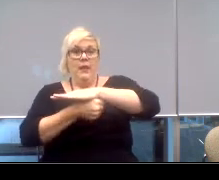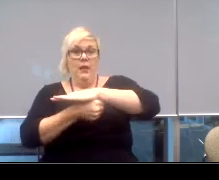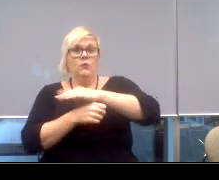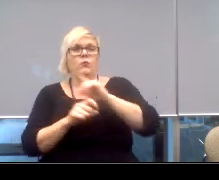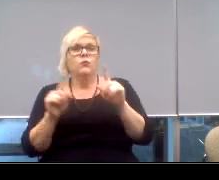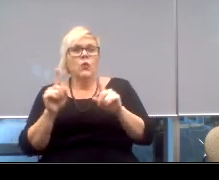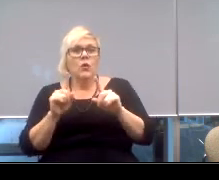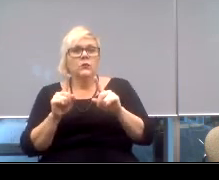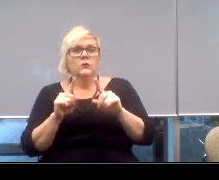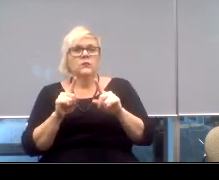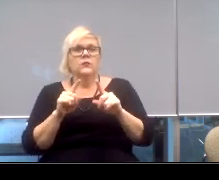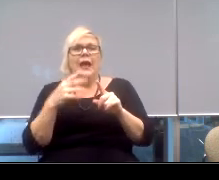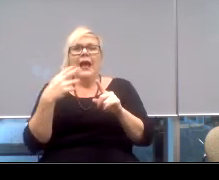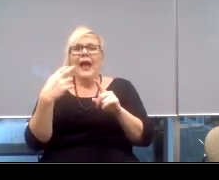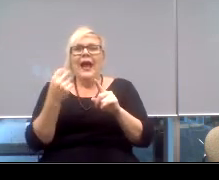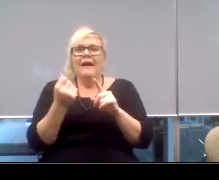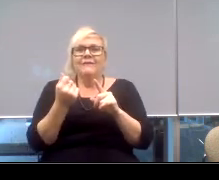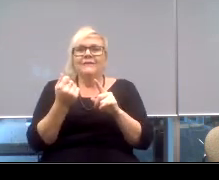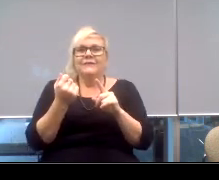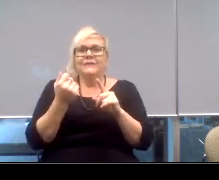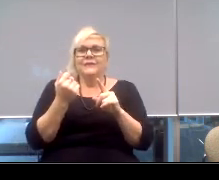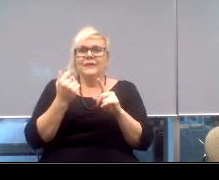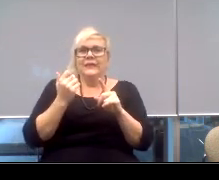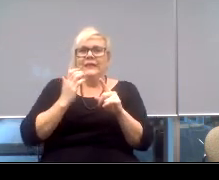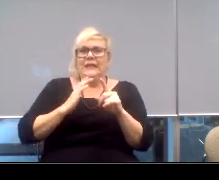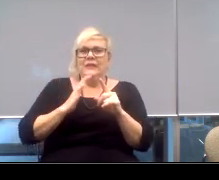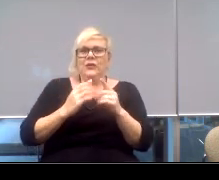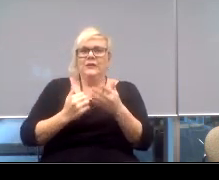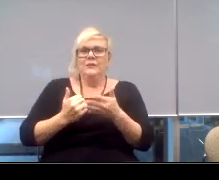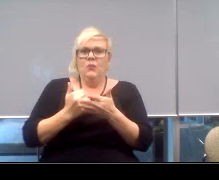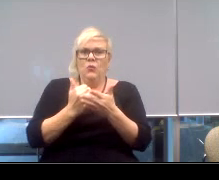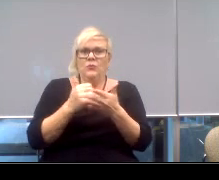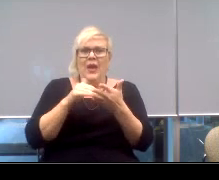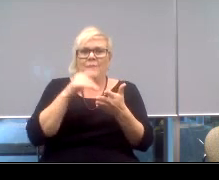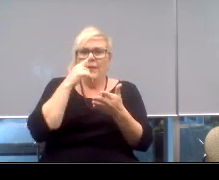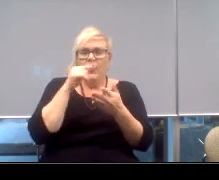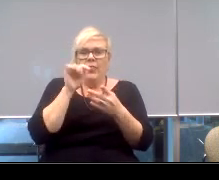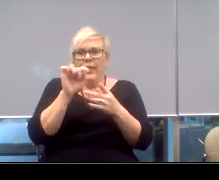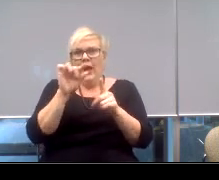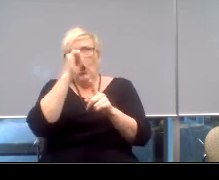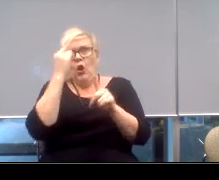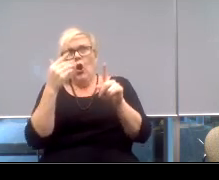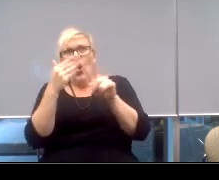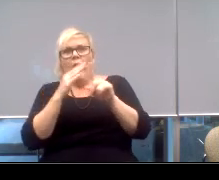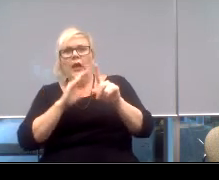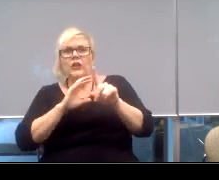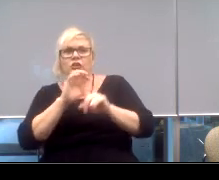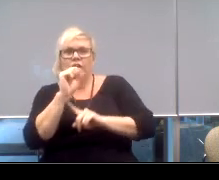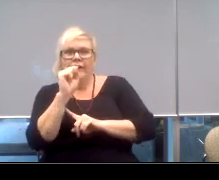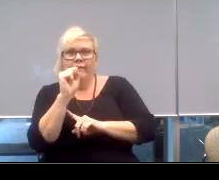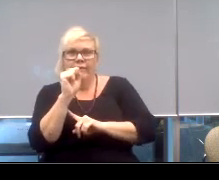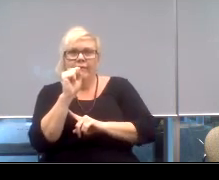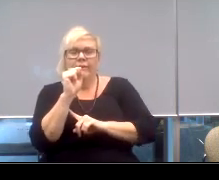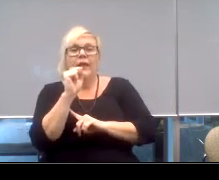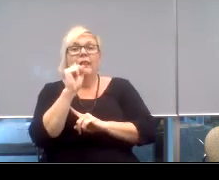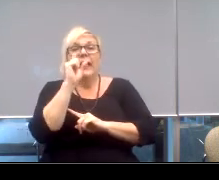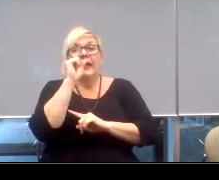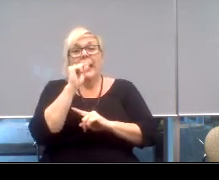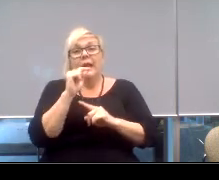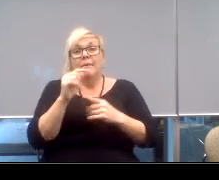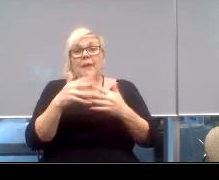supports to help them achieve their goals and enjoy an ordinary life. Now, participants can determine how much control they want over managing